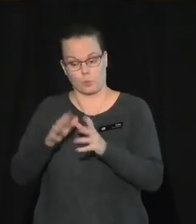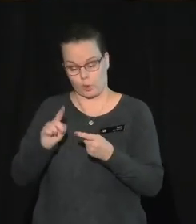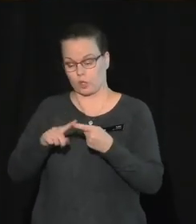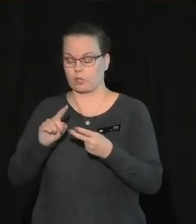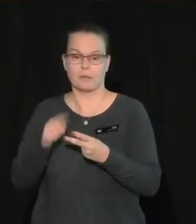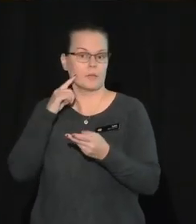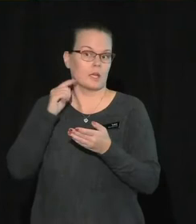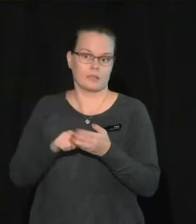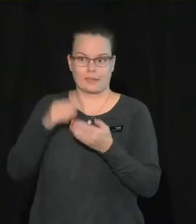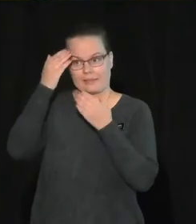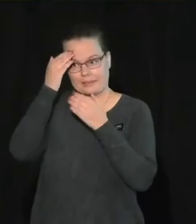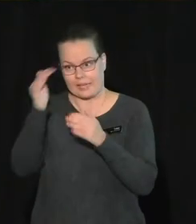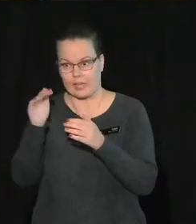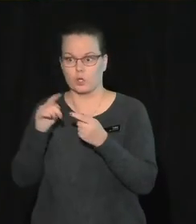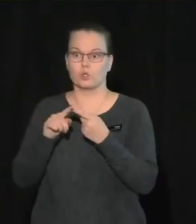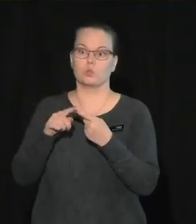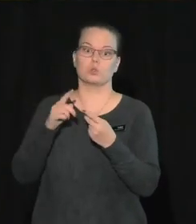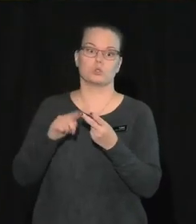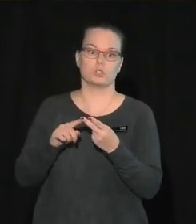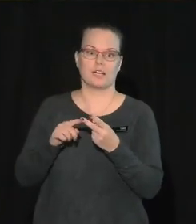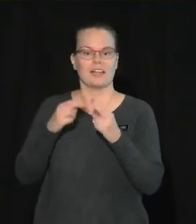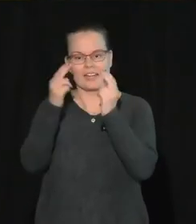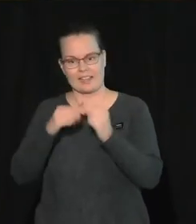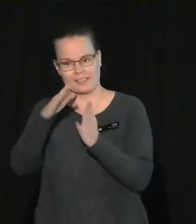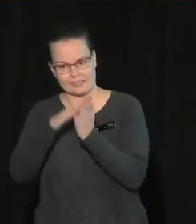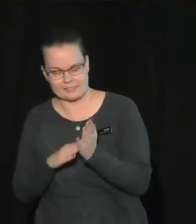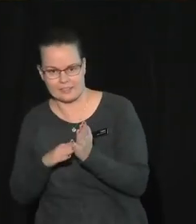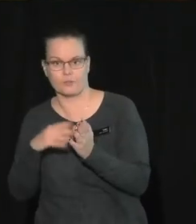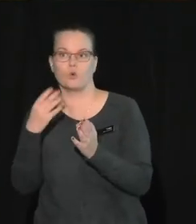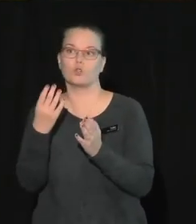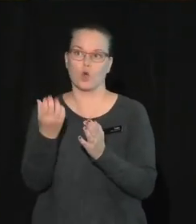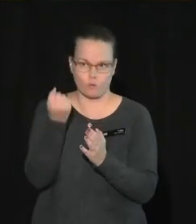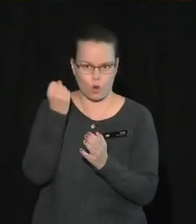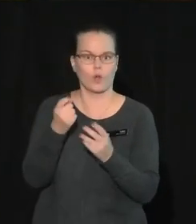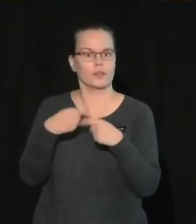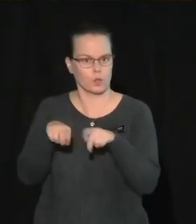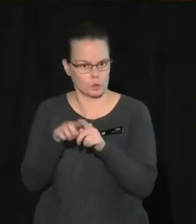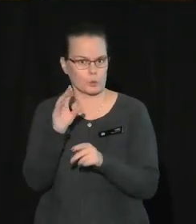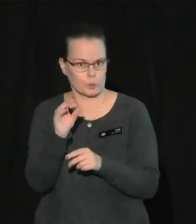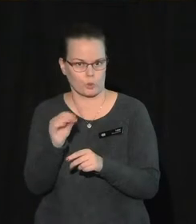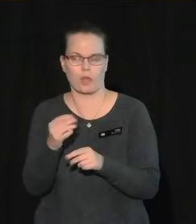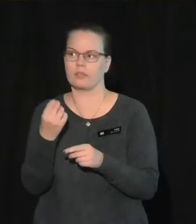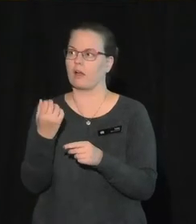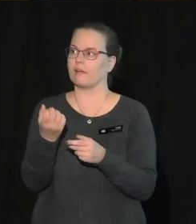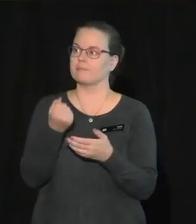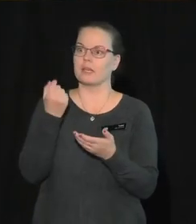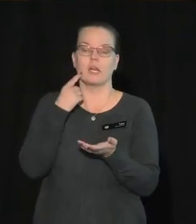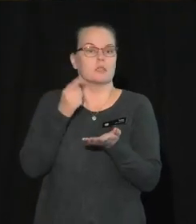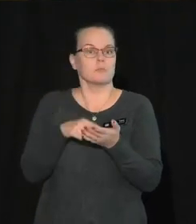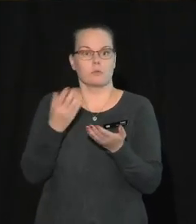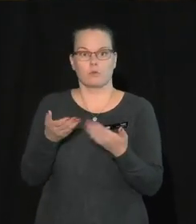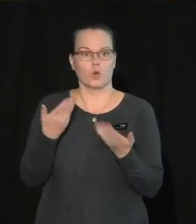provide some of the accessibility information in a website, or you would be, of course, able to have